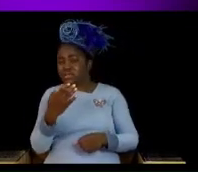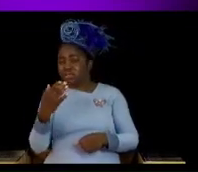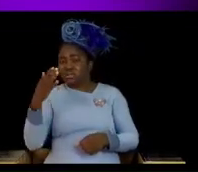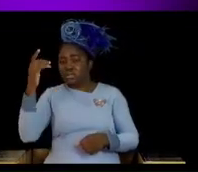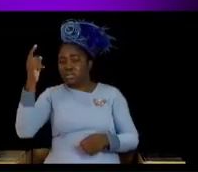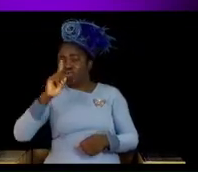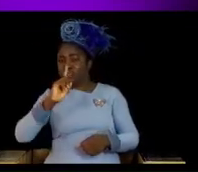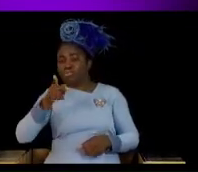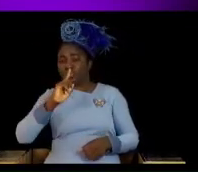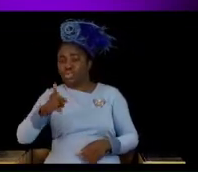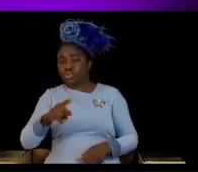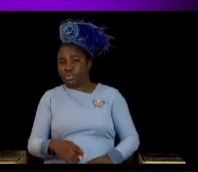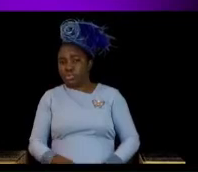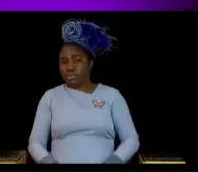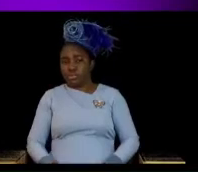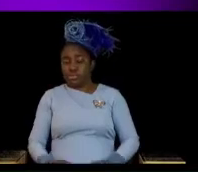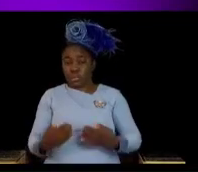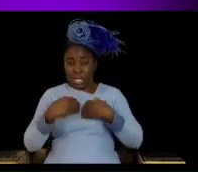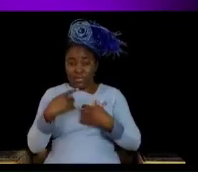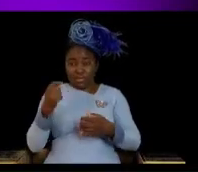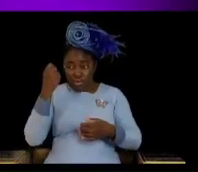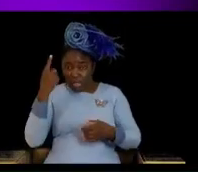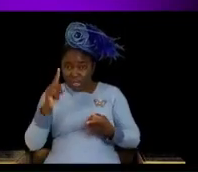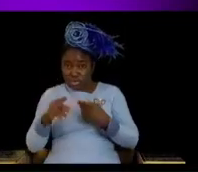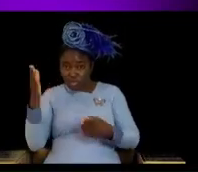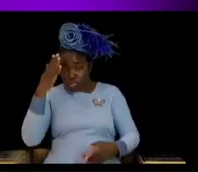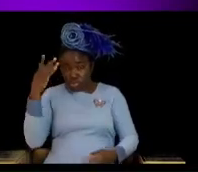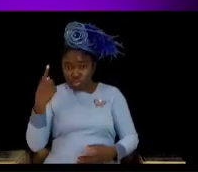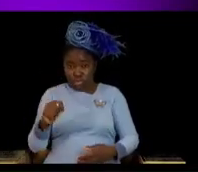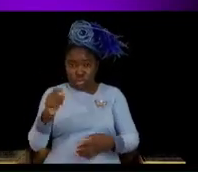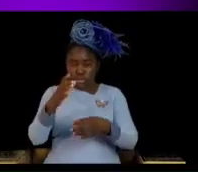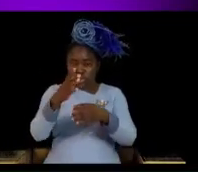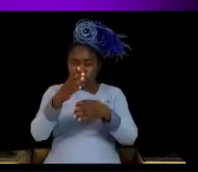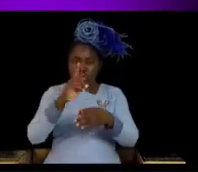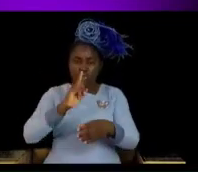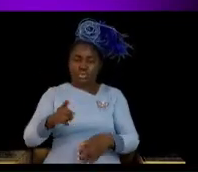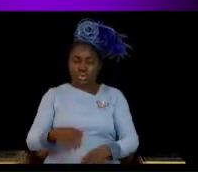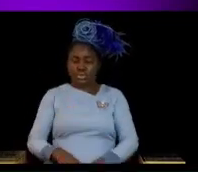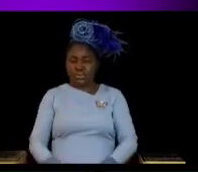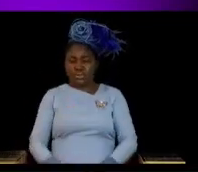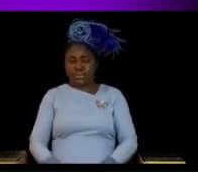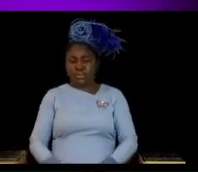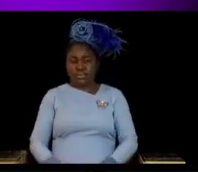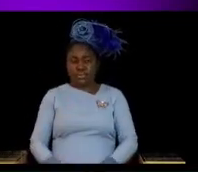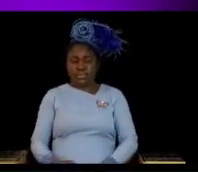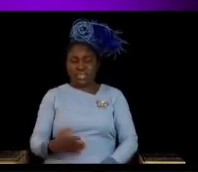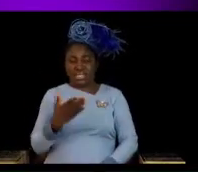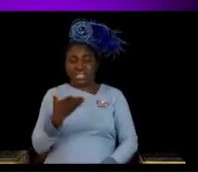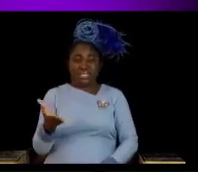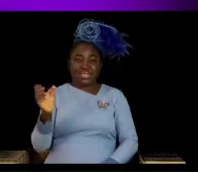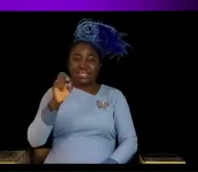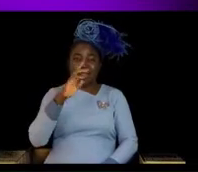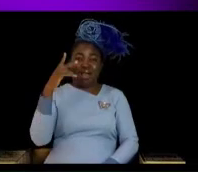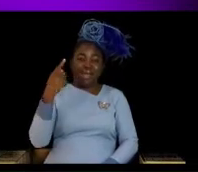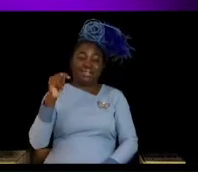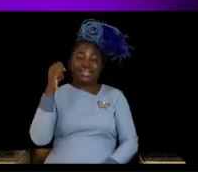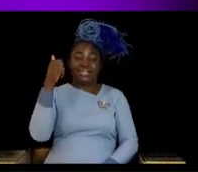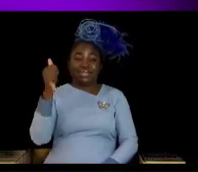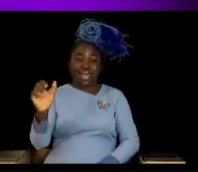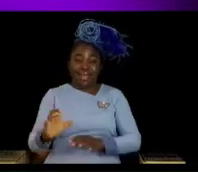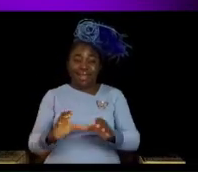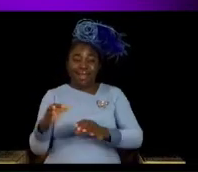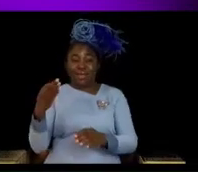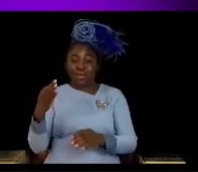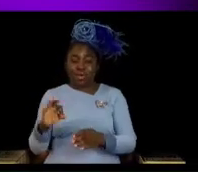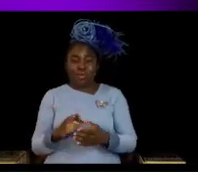Capacity to grasp the truth. Those are the 10 main characteristics of spiritual